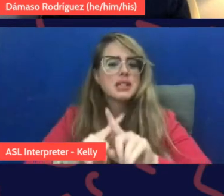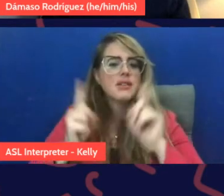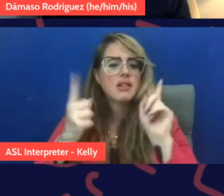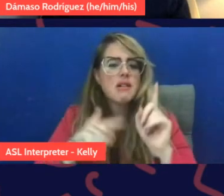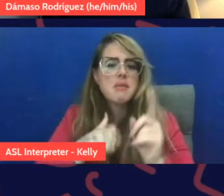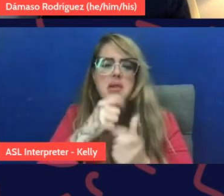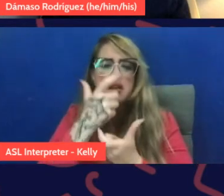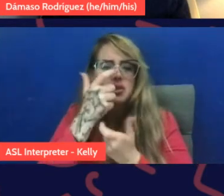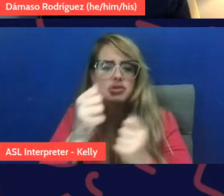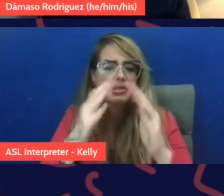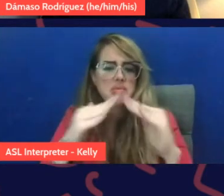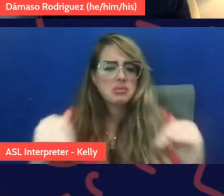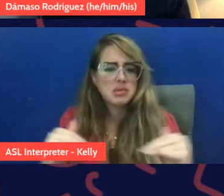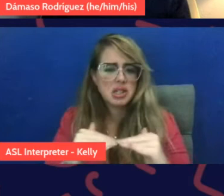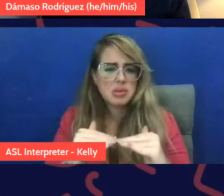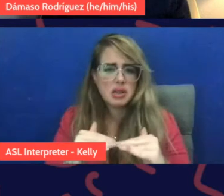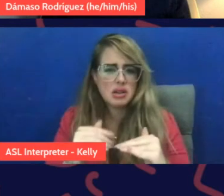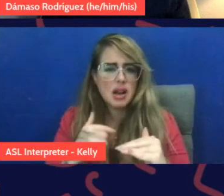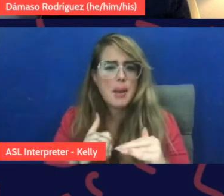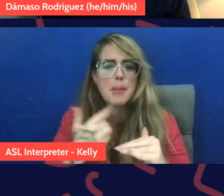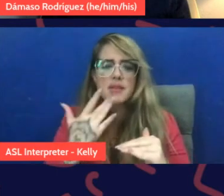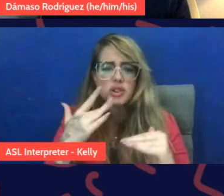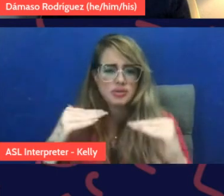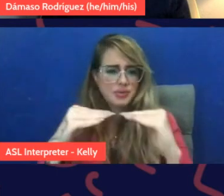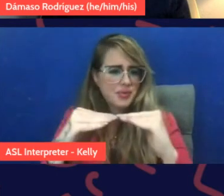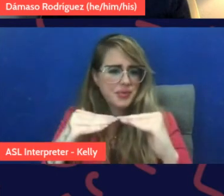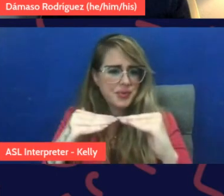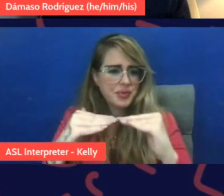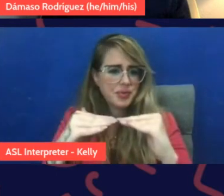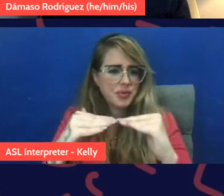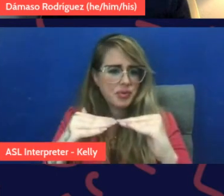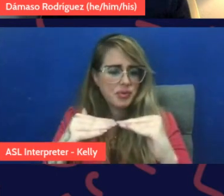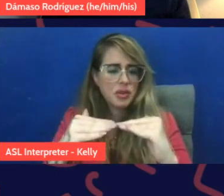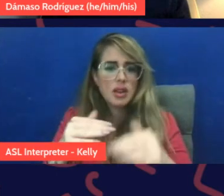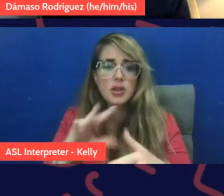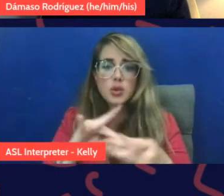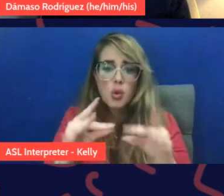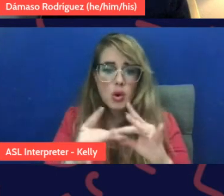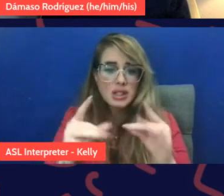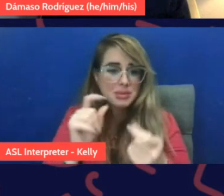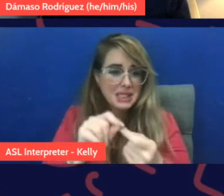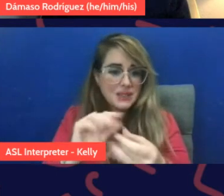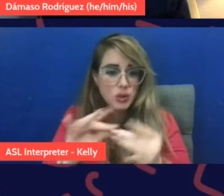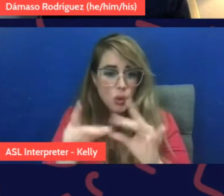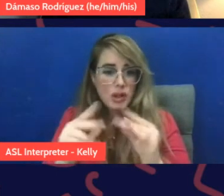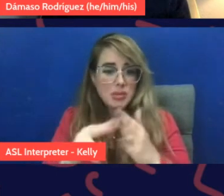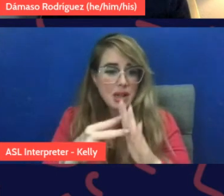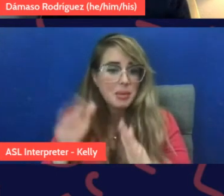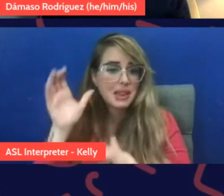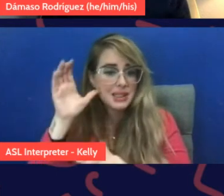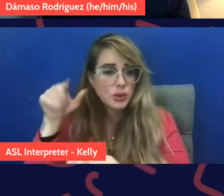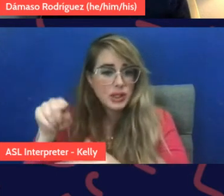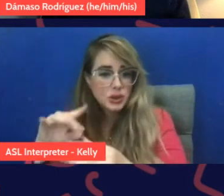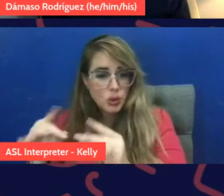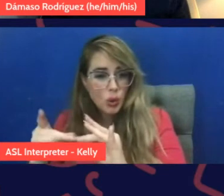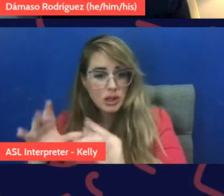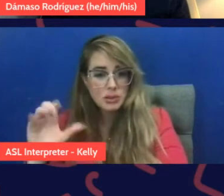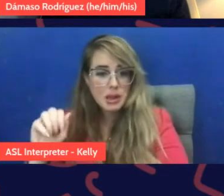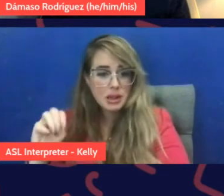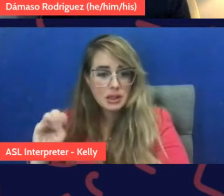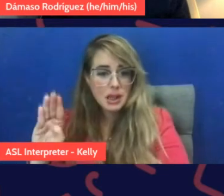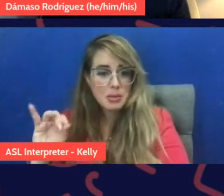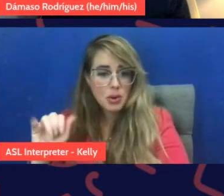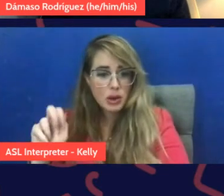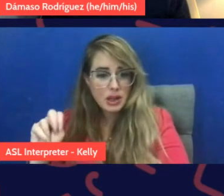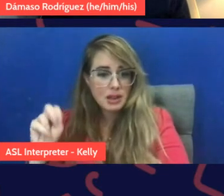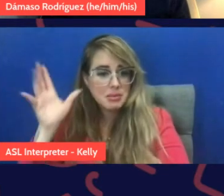in a pyramid. I'm interested in this. I always talk about, like, specificity of story means I'm listening to a story about a Cambodian